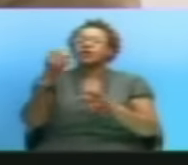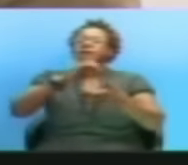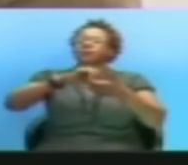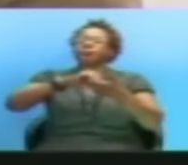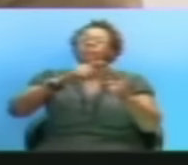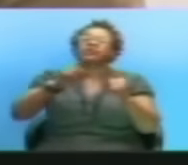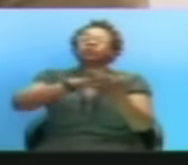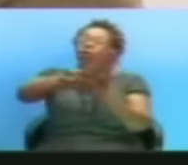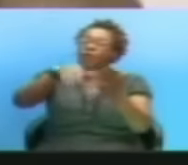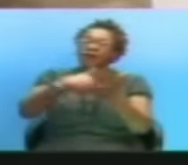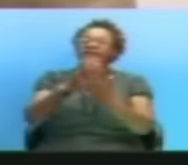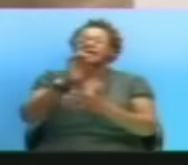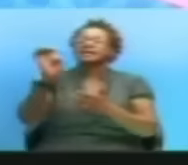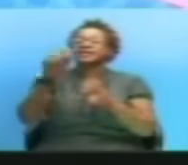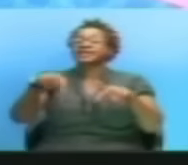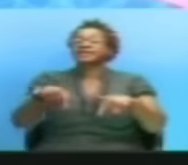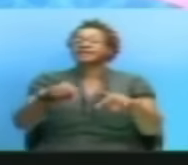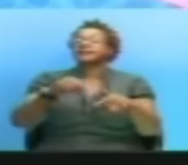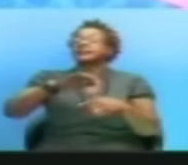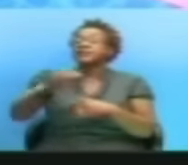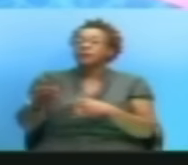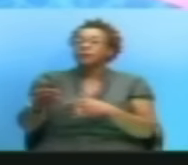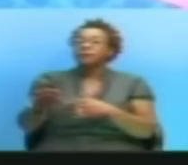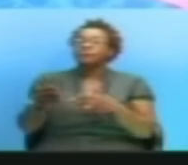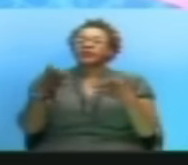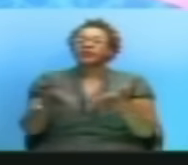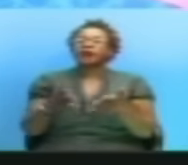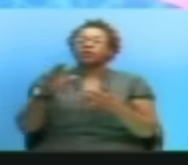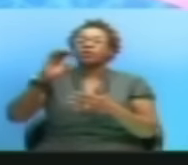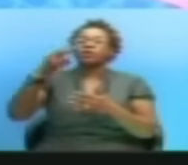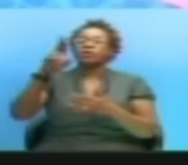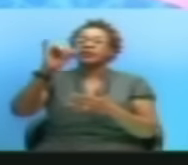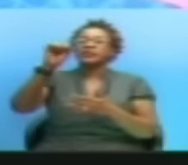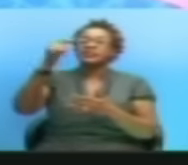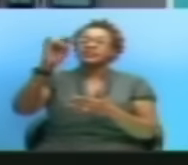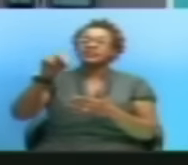city. All right, we'll come to that, Doctor, if you just hold that thought. Let's cross over to Christine, and she'll be